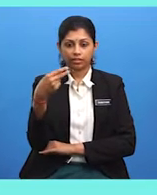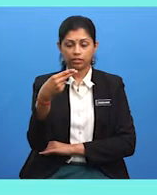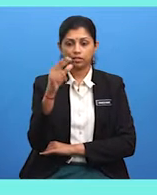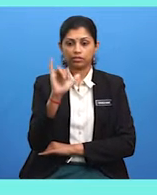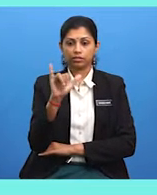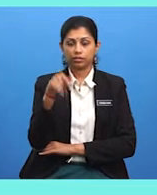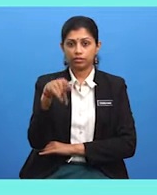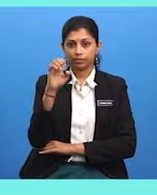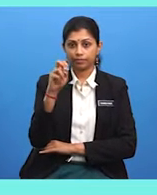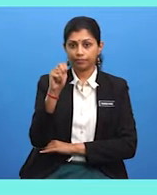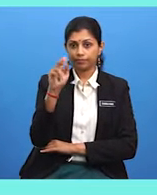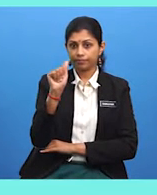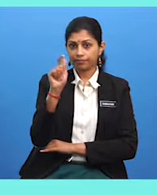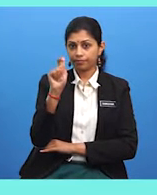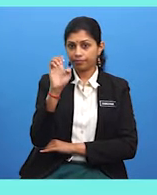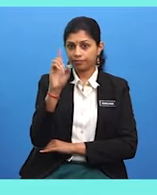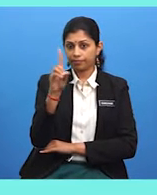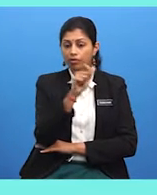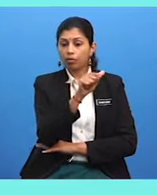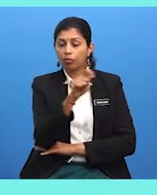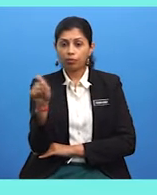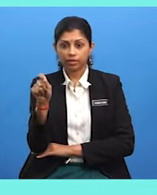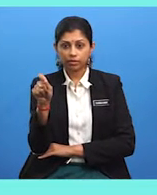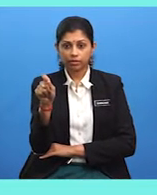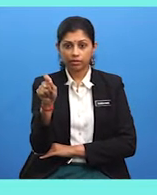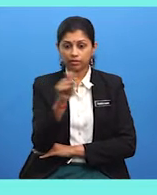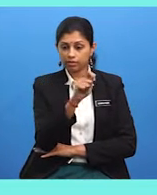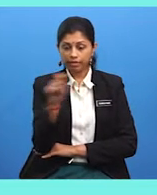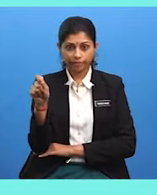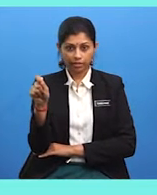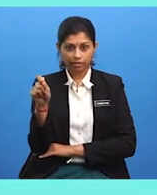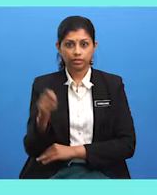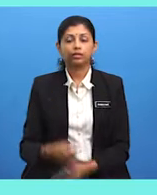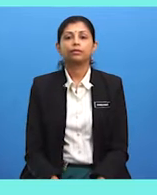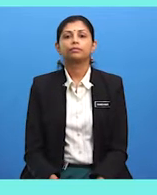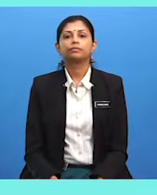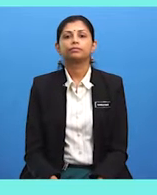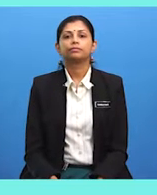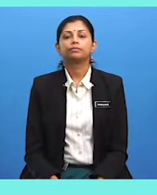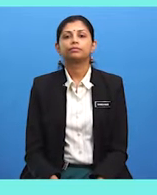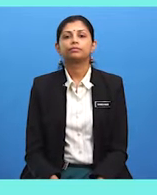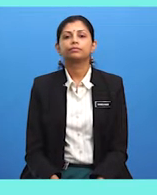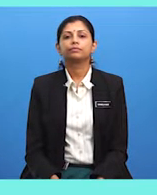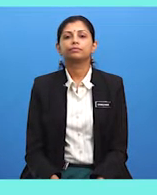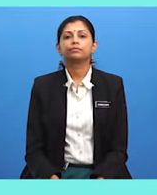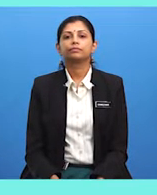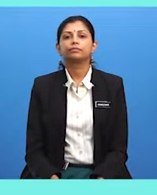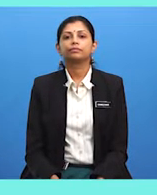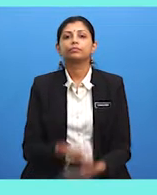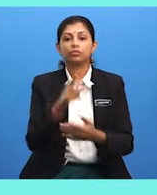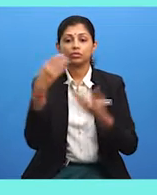word. Can you give me examples of hyphenated words? Yes, excellent. Words